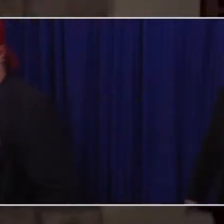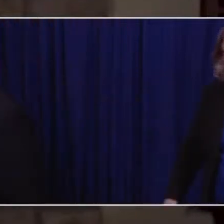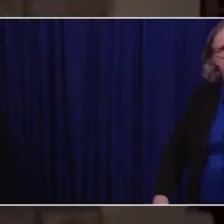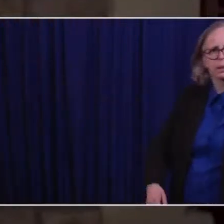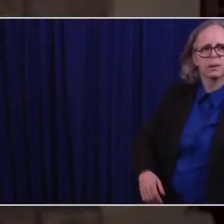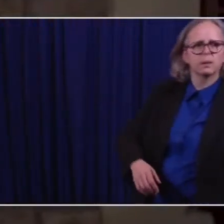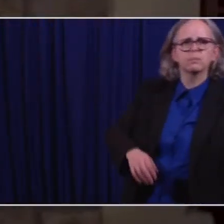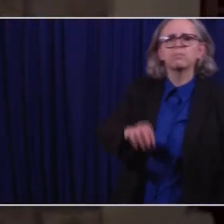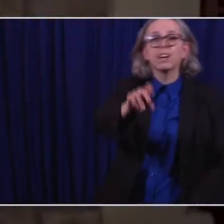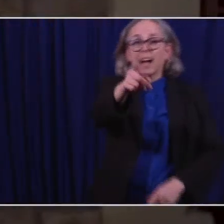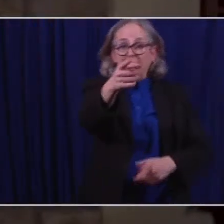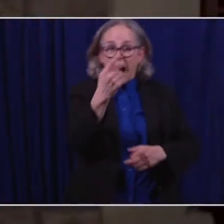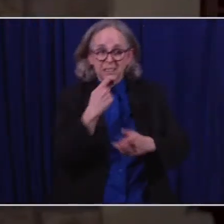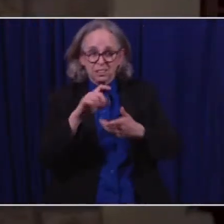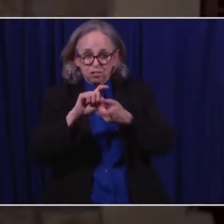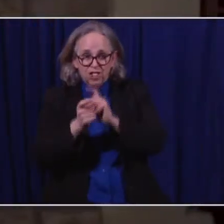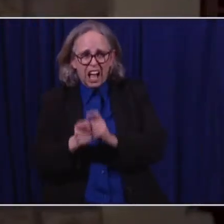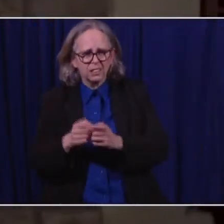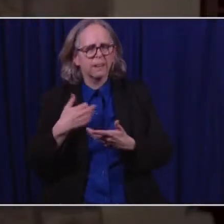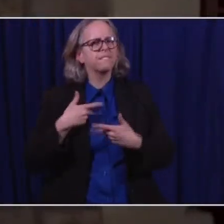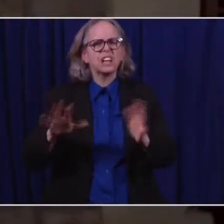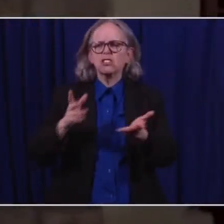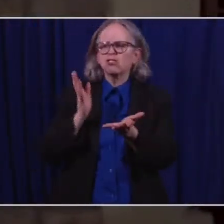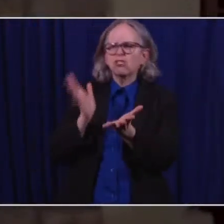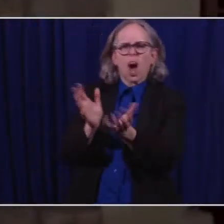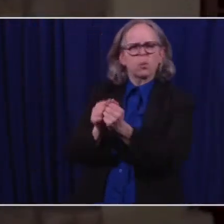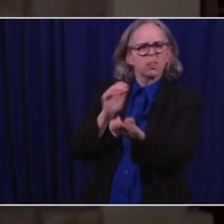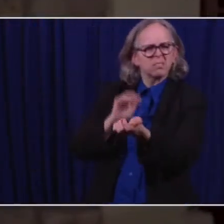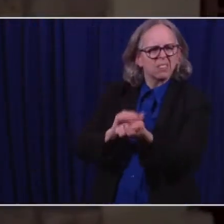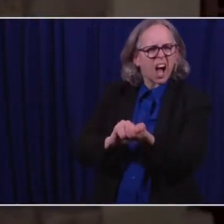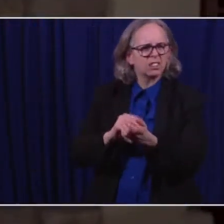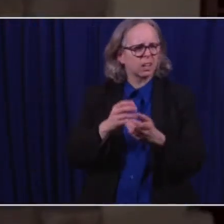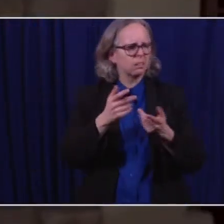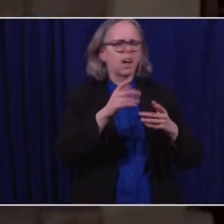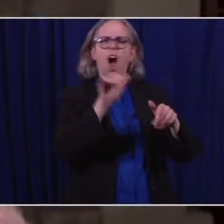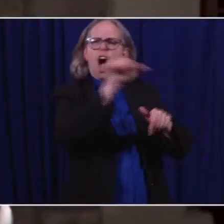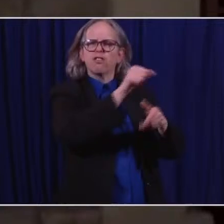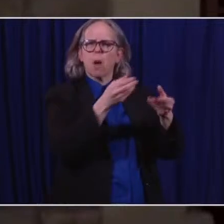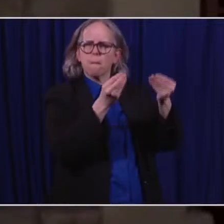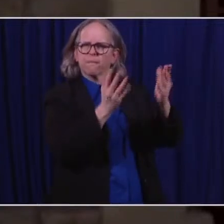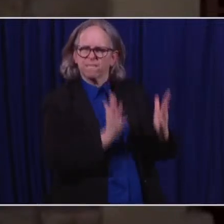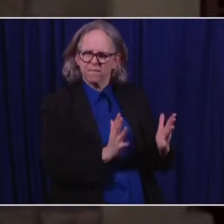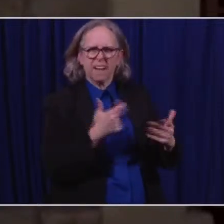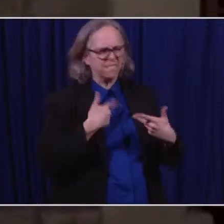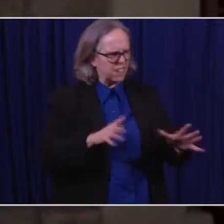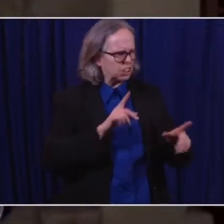other people who are providers. And they said, look, you've outlined the